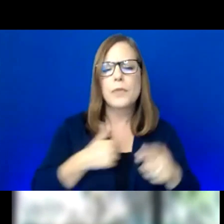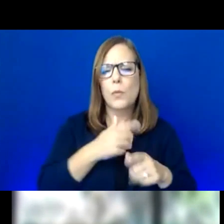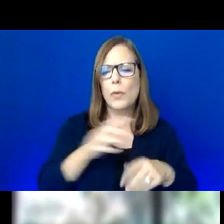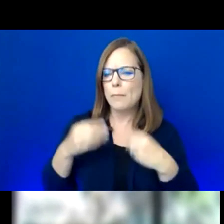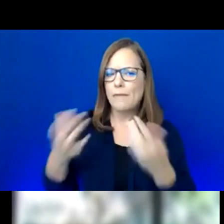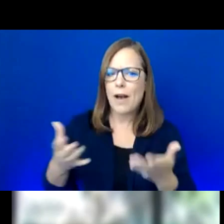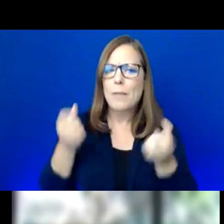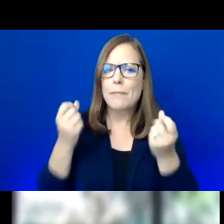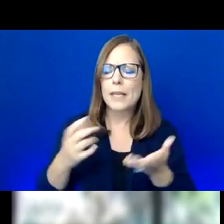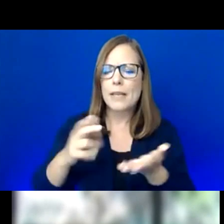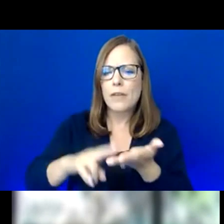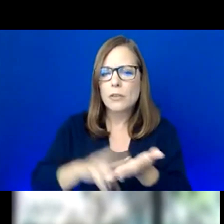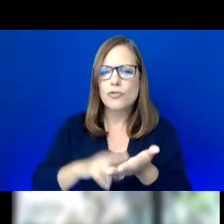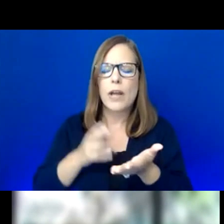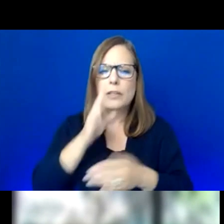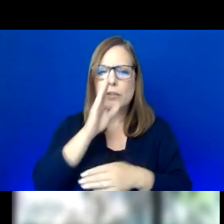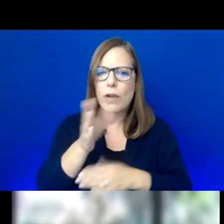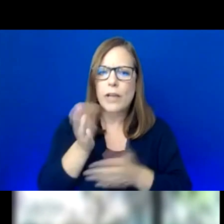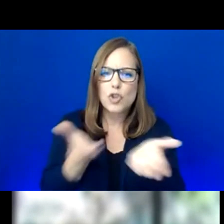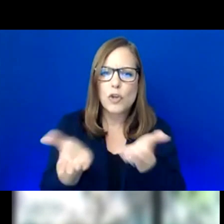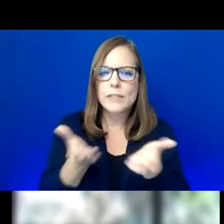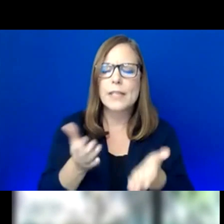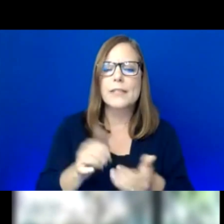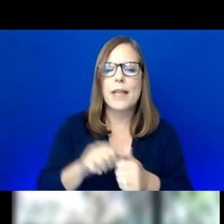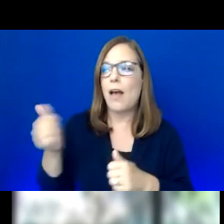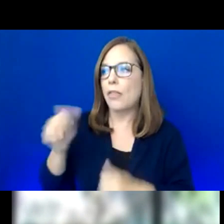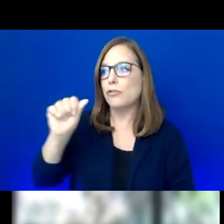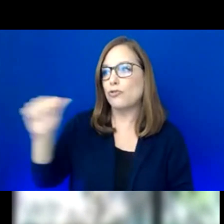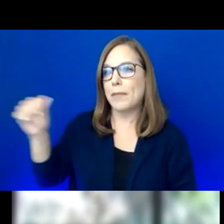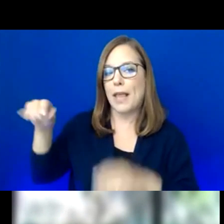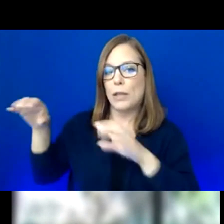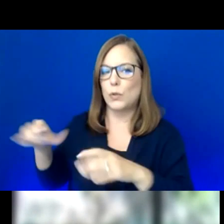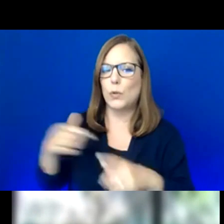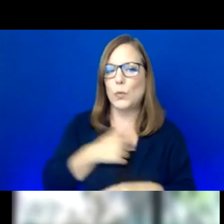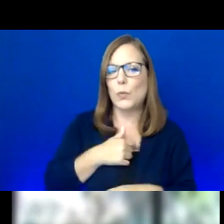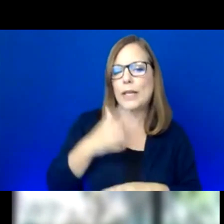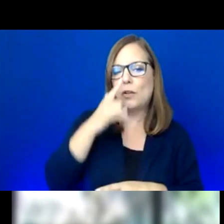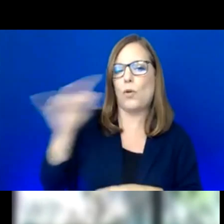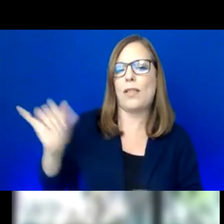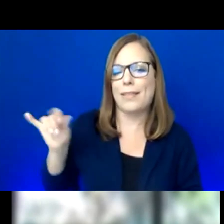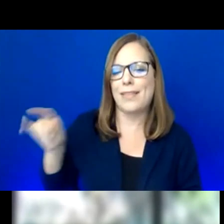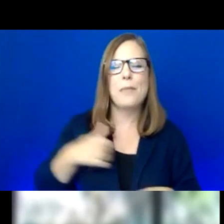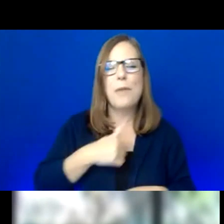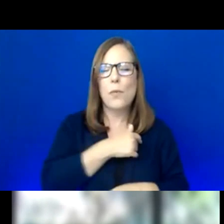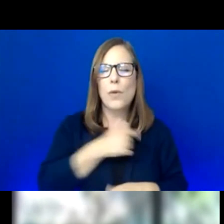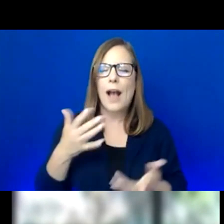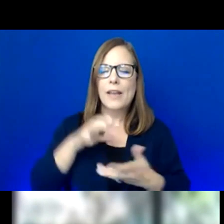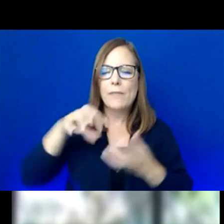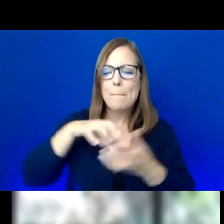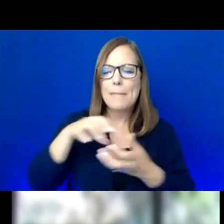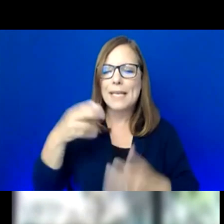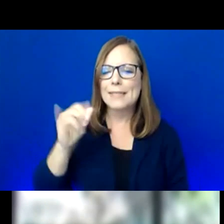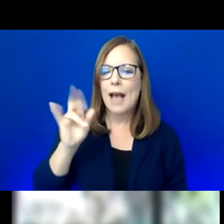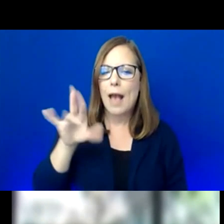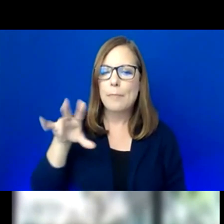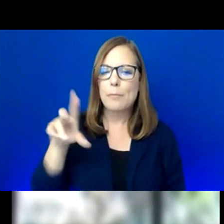contracted direct services that other AAAs do. And really we are kind of a hybrid.